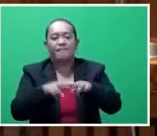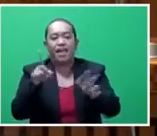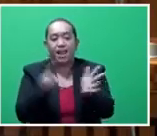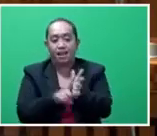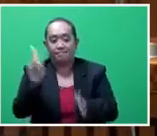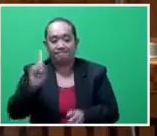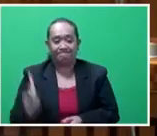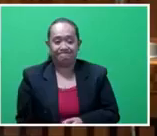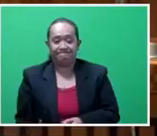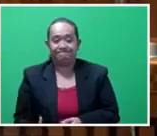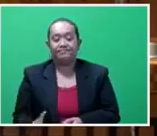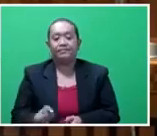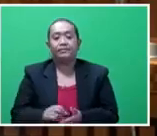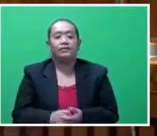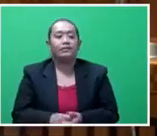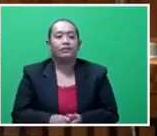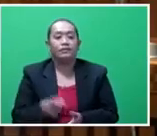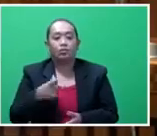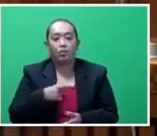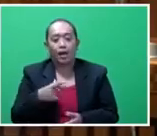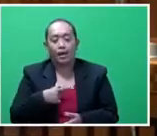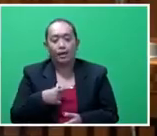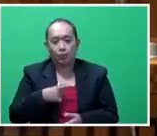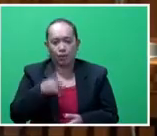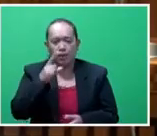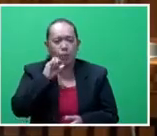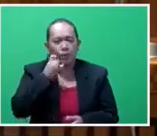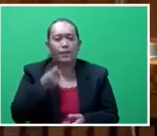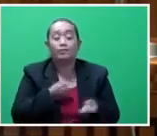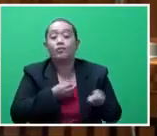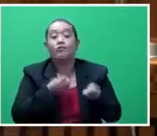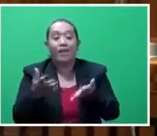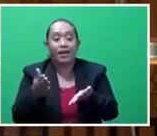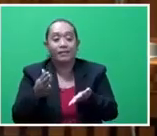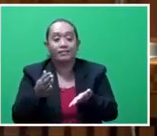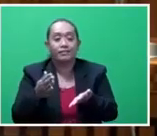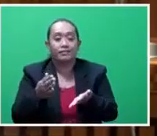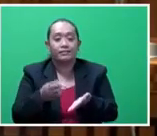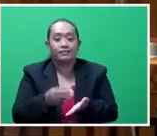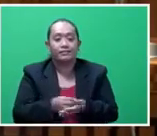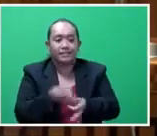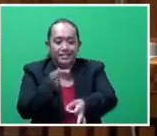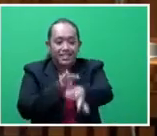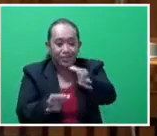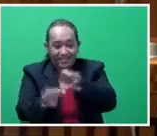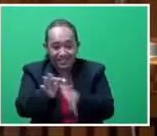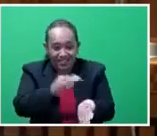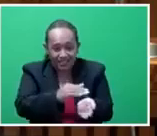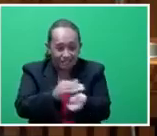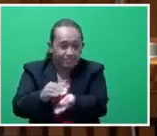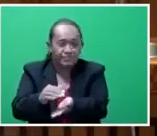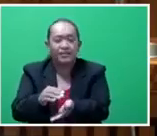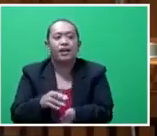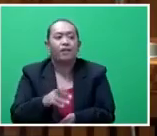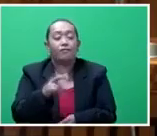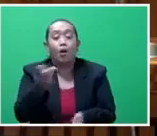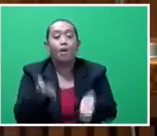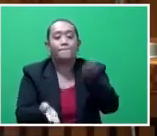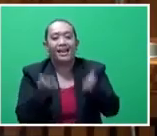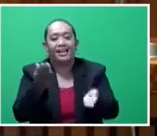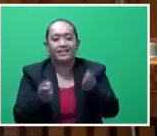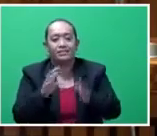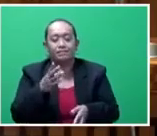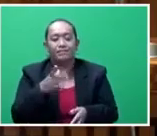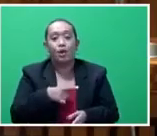also provided a subsidy essentially for the balance of the, after the 51% the government